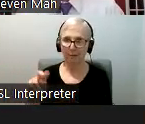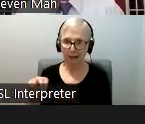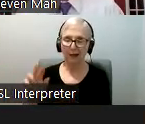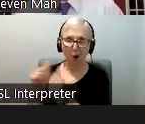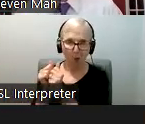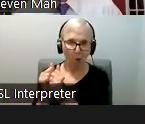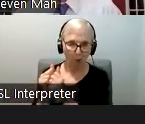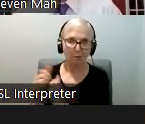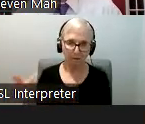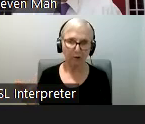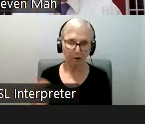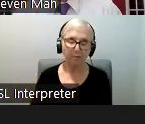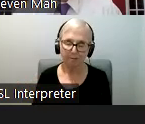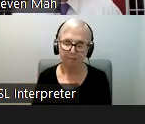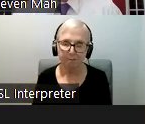that.